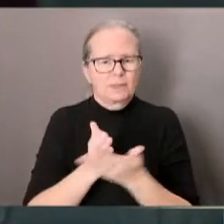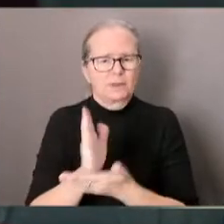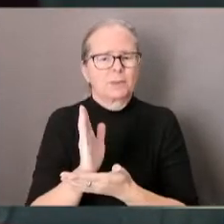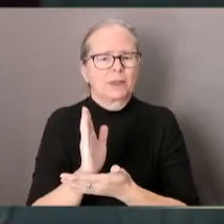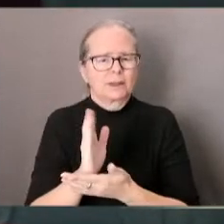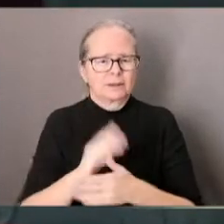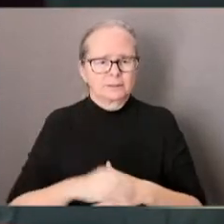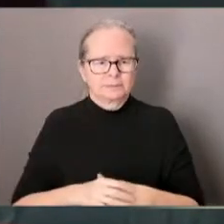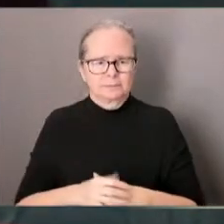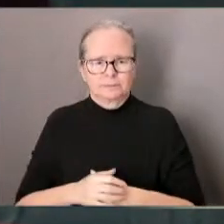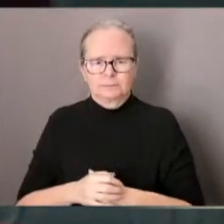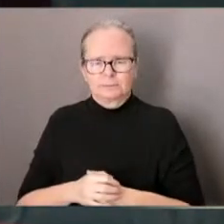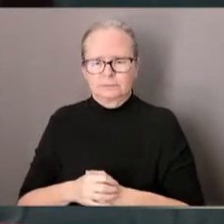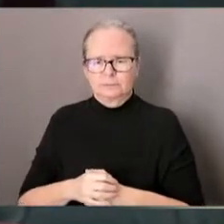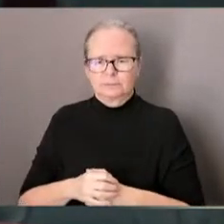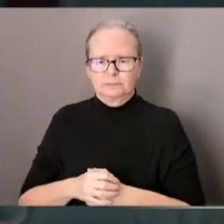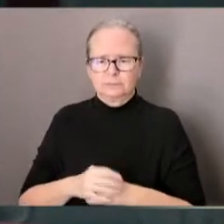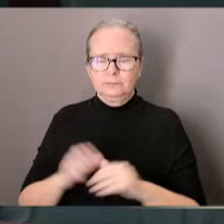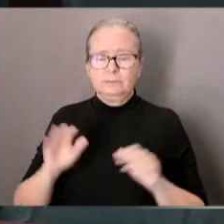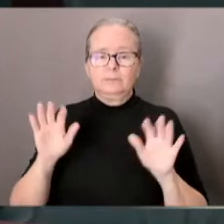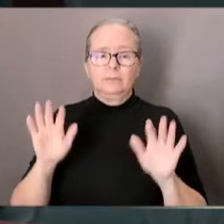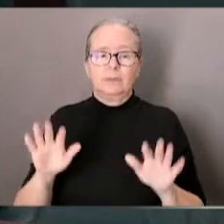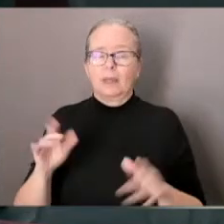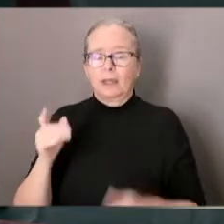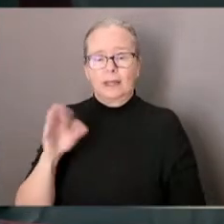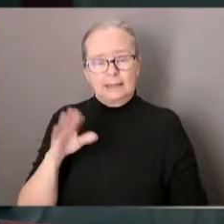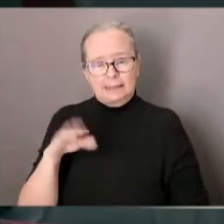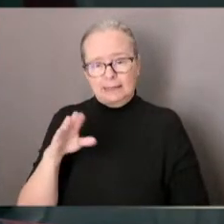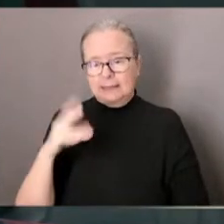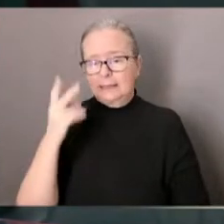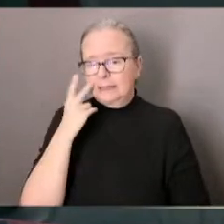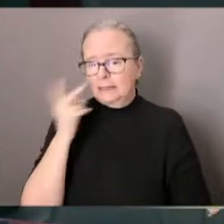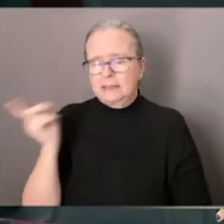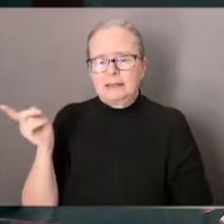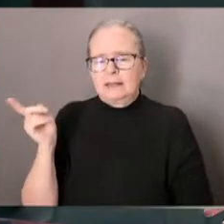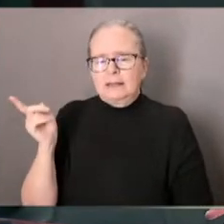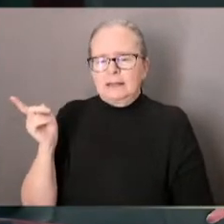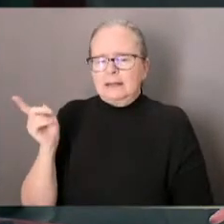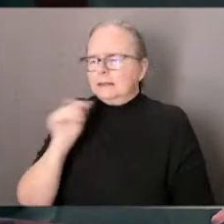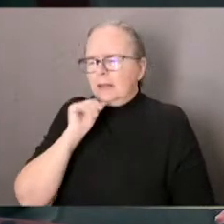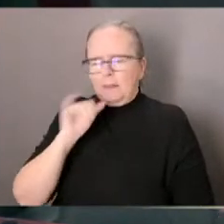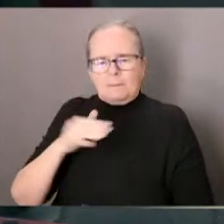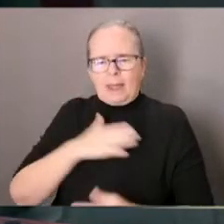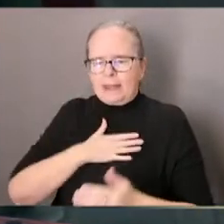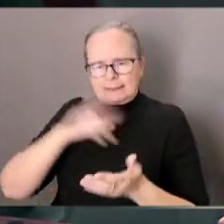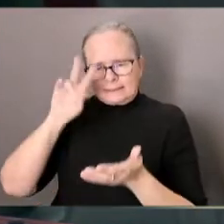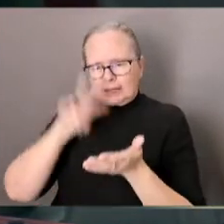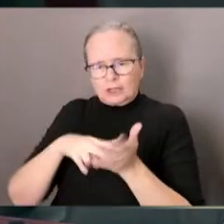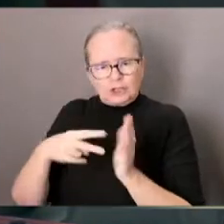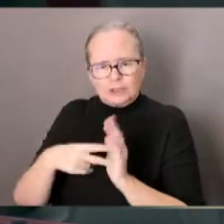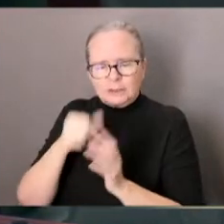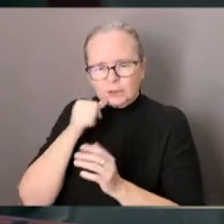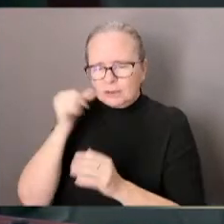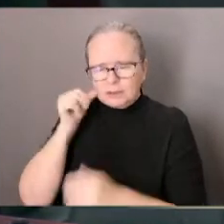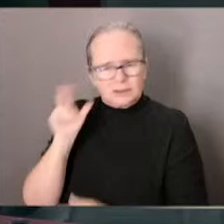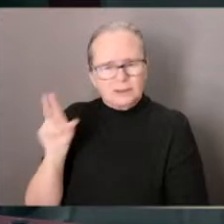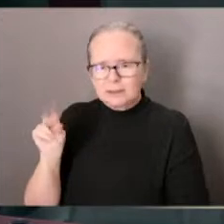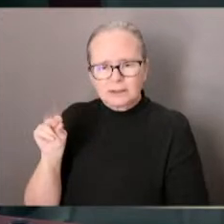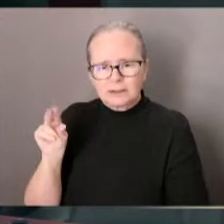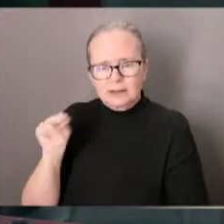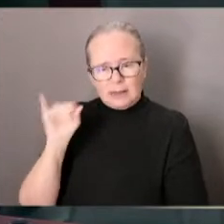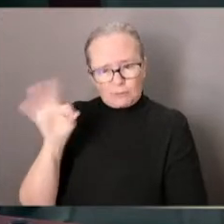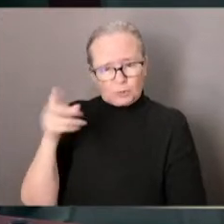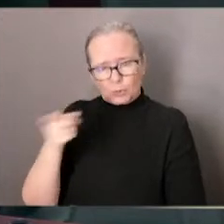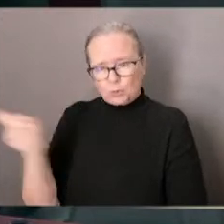that was certainly not the intention of my comments and if it was taken that way I absolutely apologize